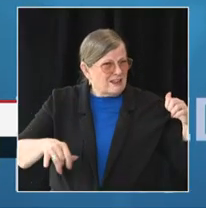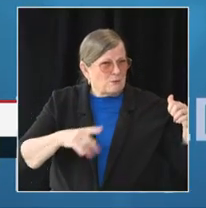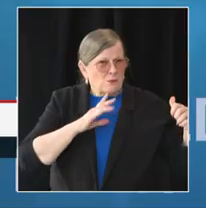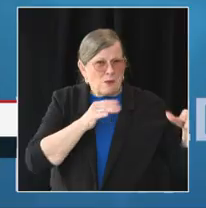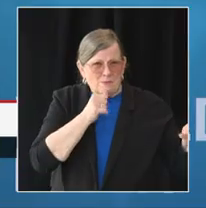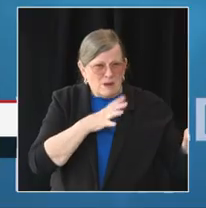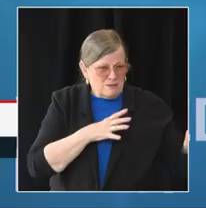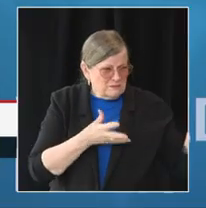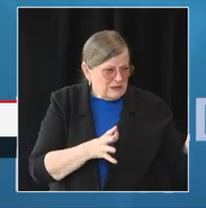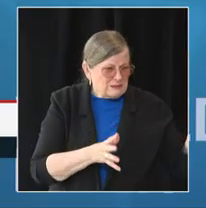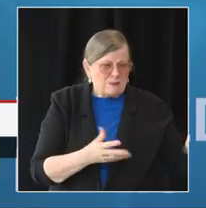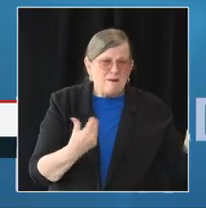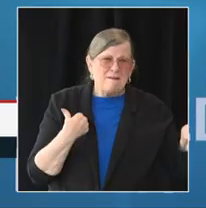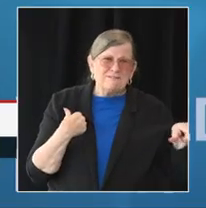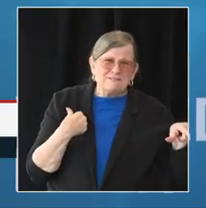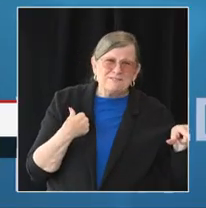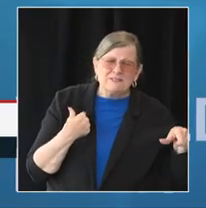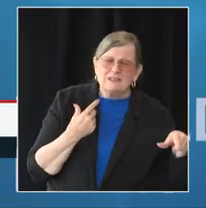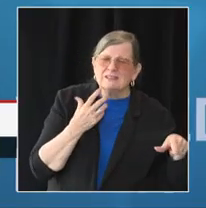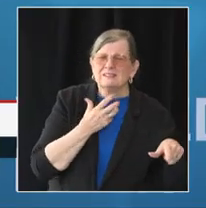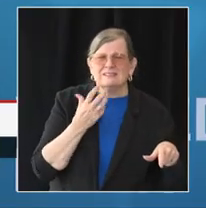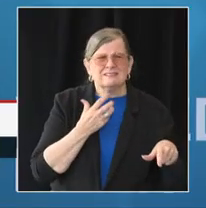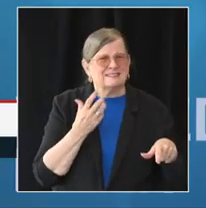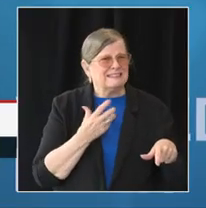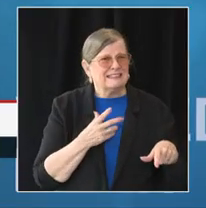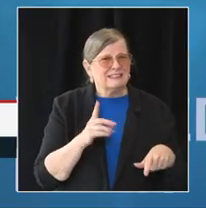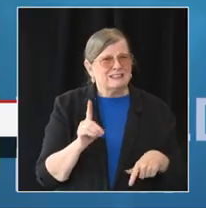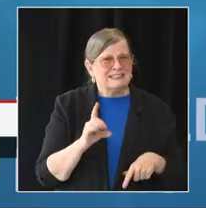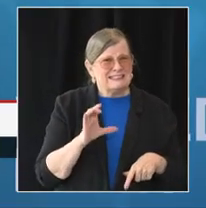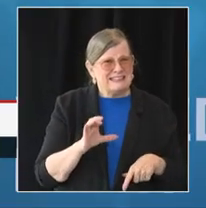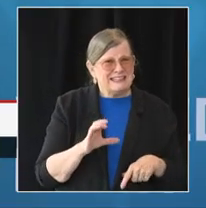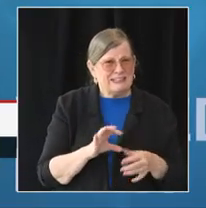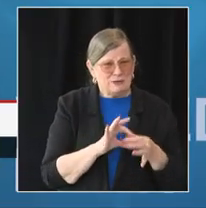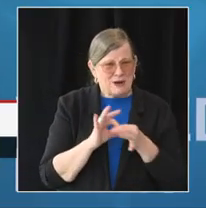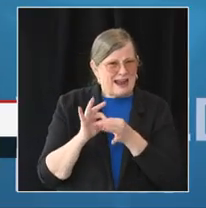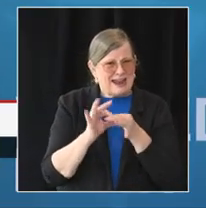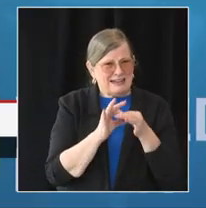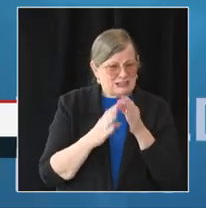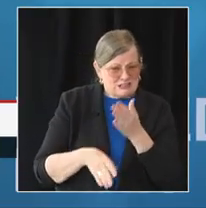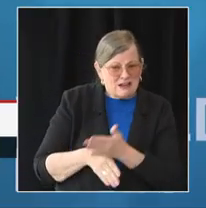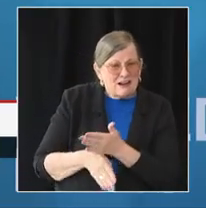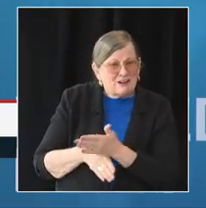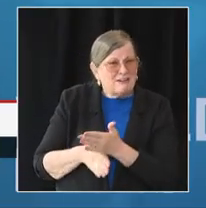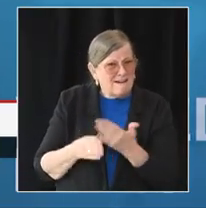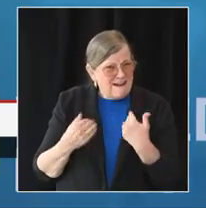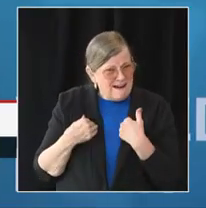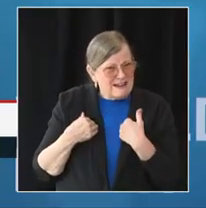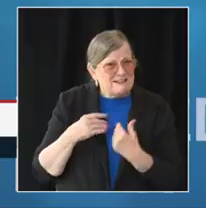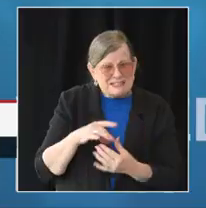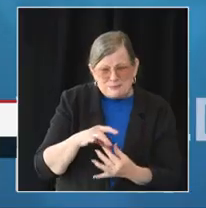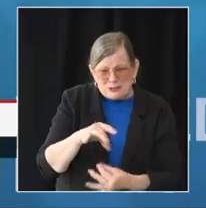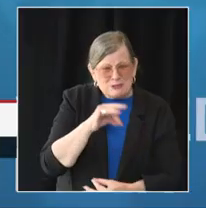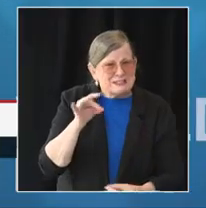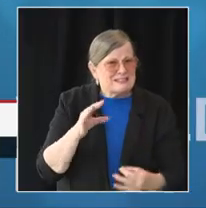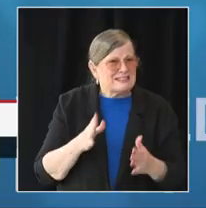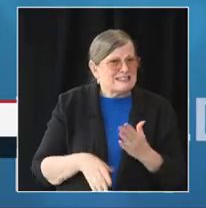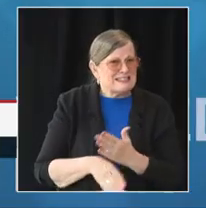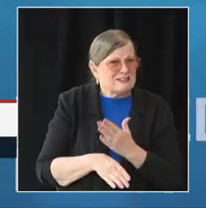important. The DC United Stadium, Audi Field, the practice field at Congress Heights have all